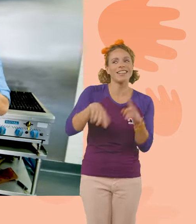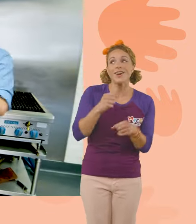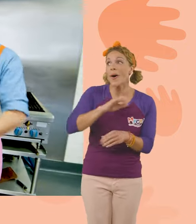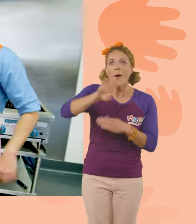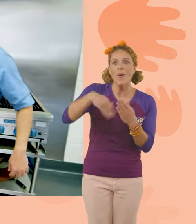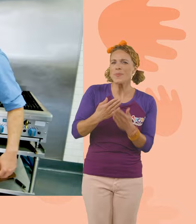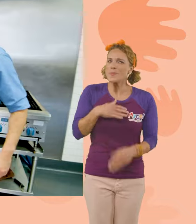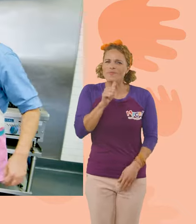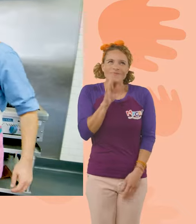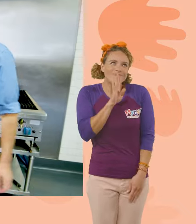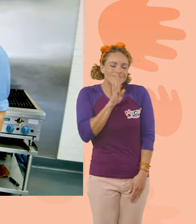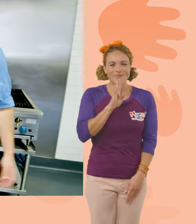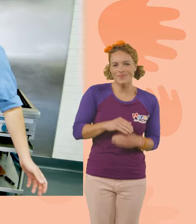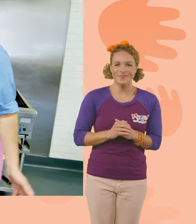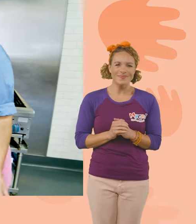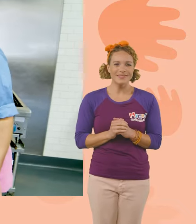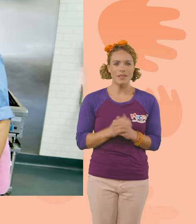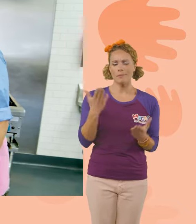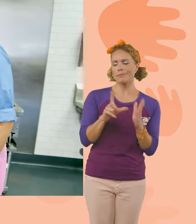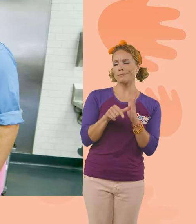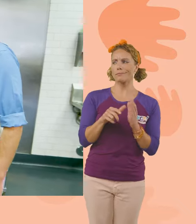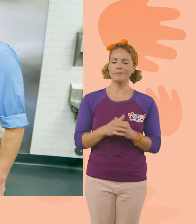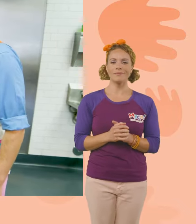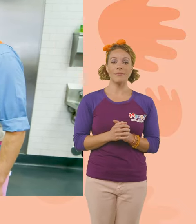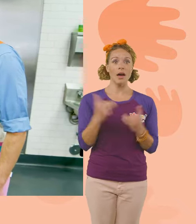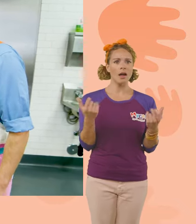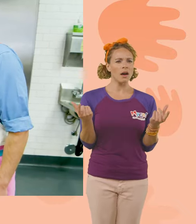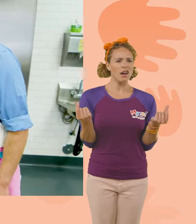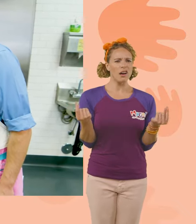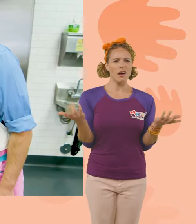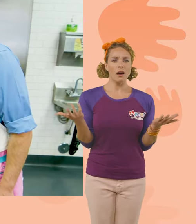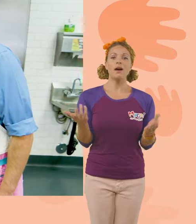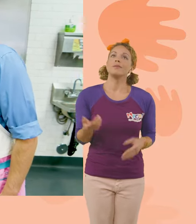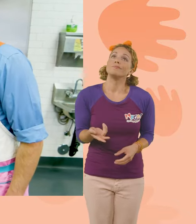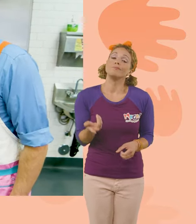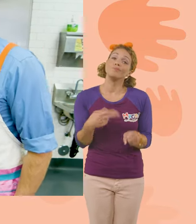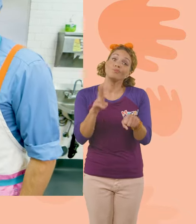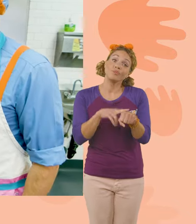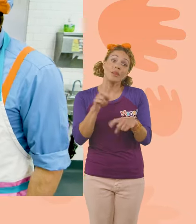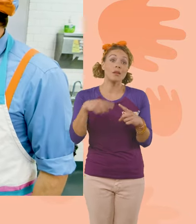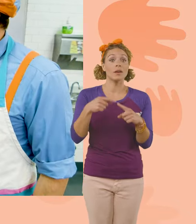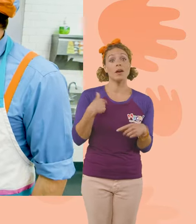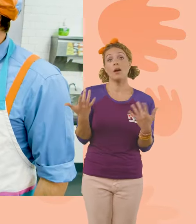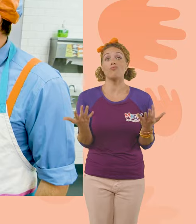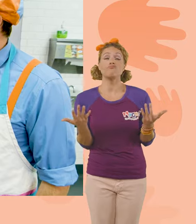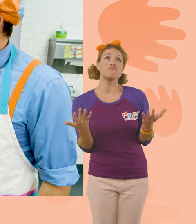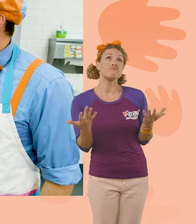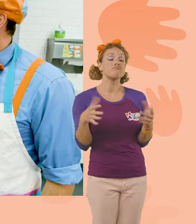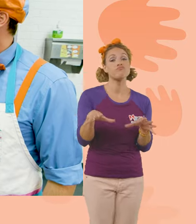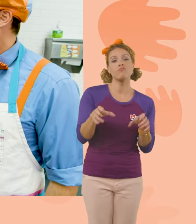secrets. Well, maybe for later. Well, now what do we do? Well, usually when I wait for